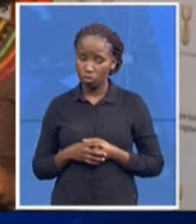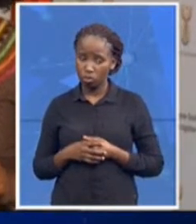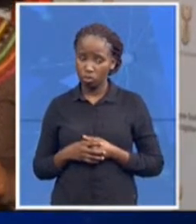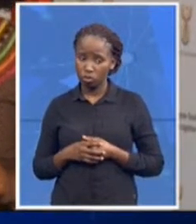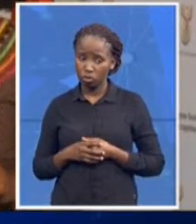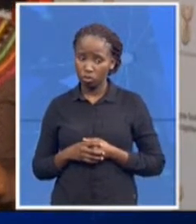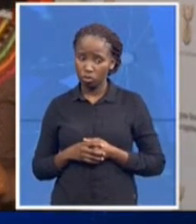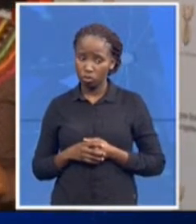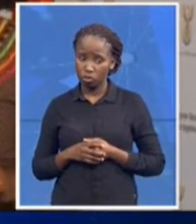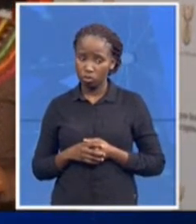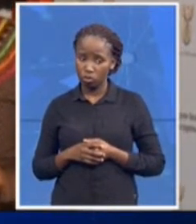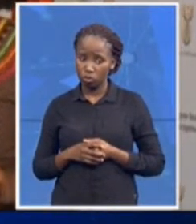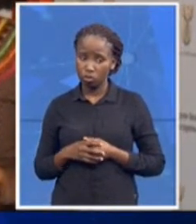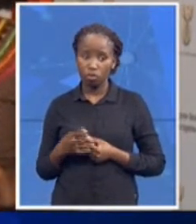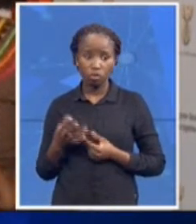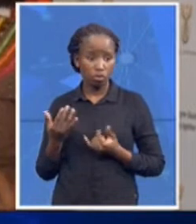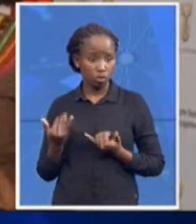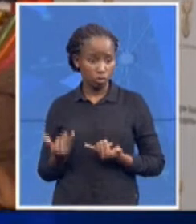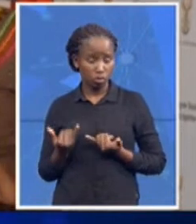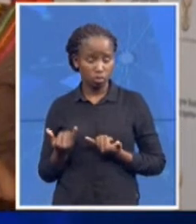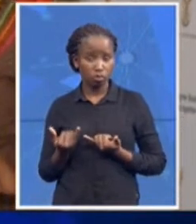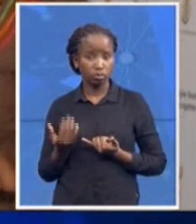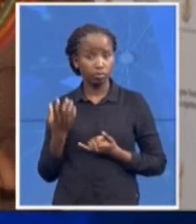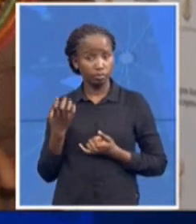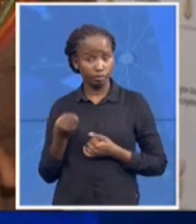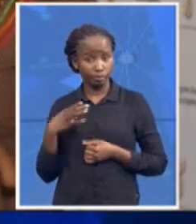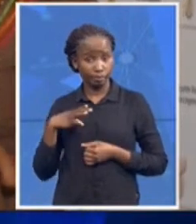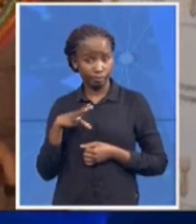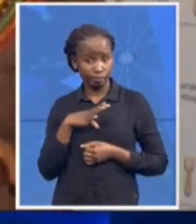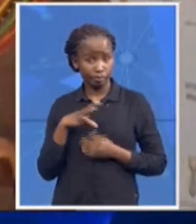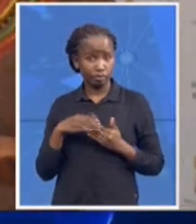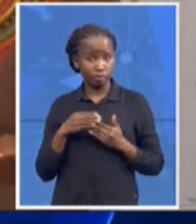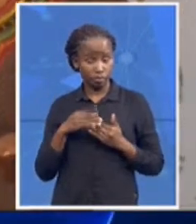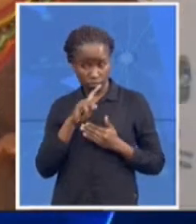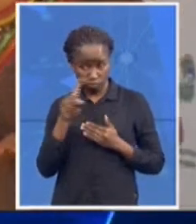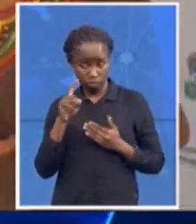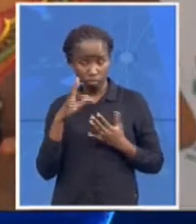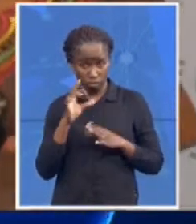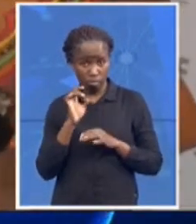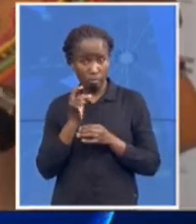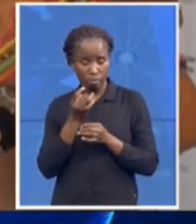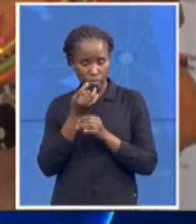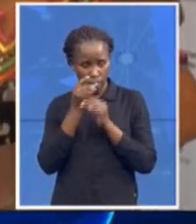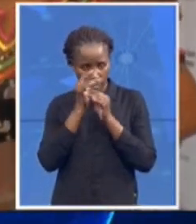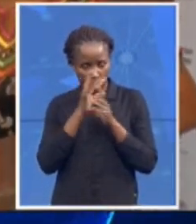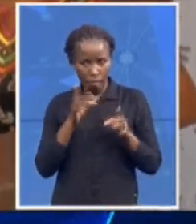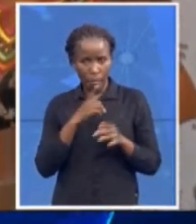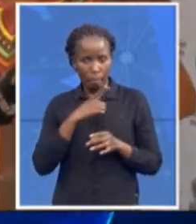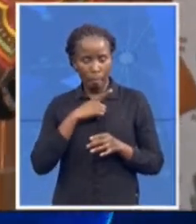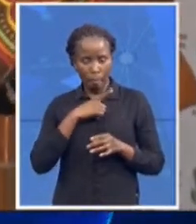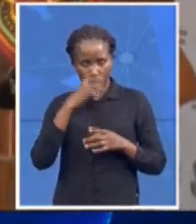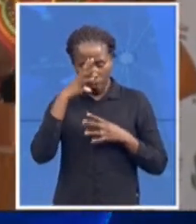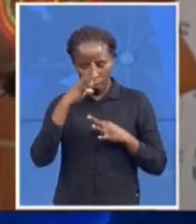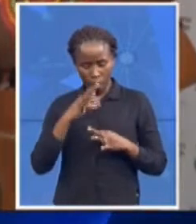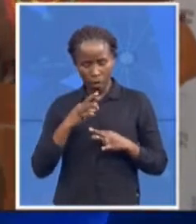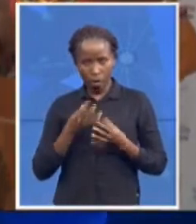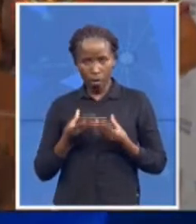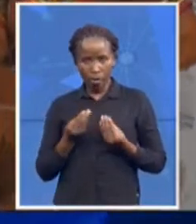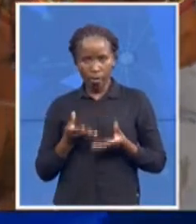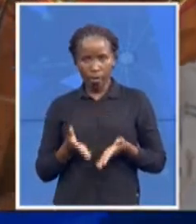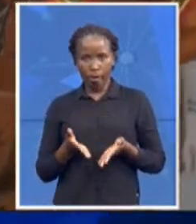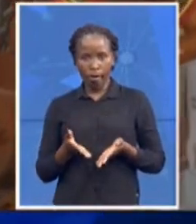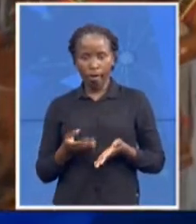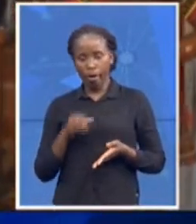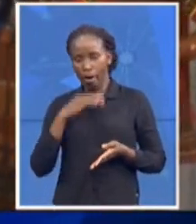these council members on why they decided to adjudicate instead of only keeping to their oversight